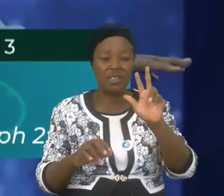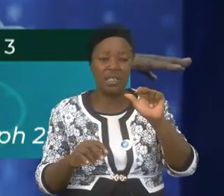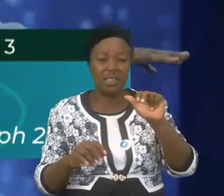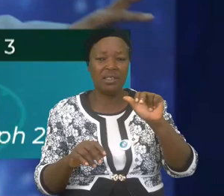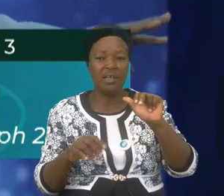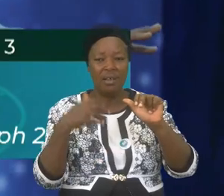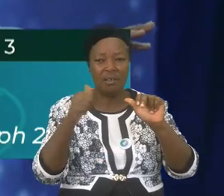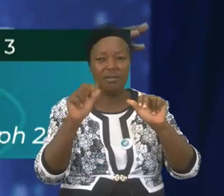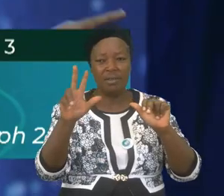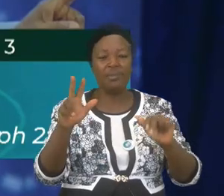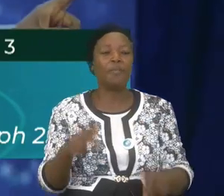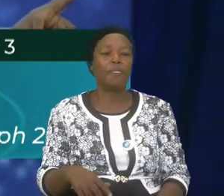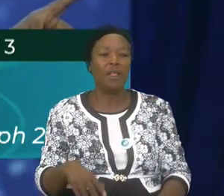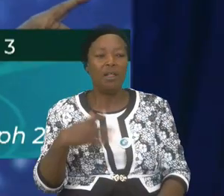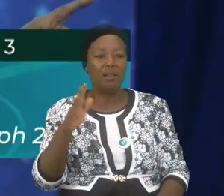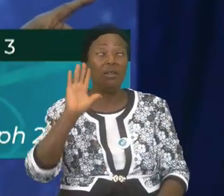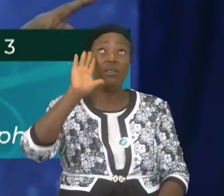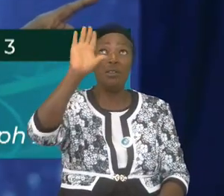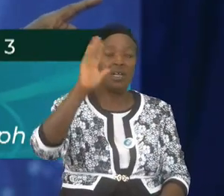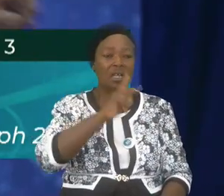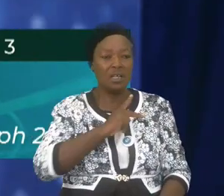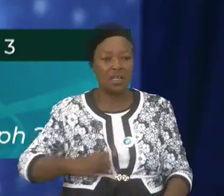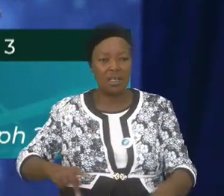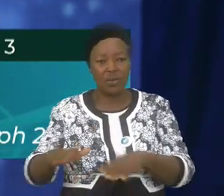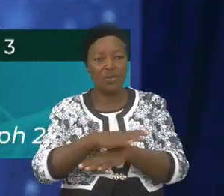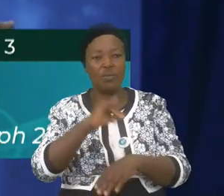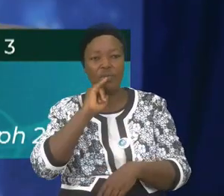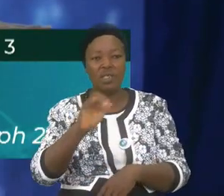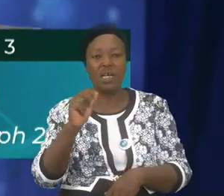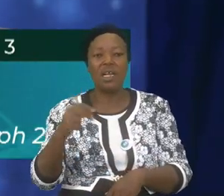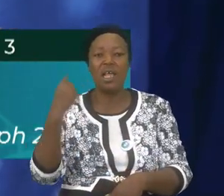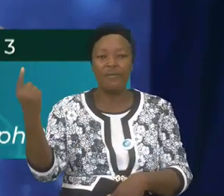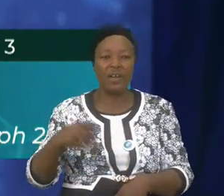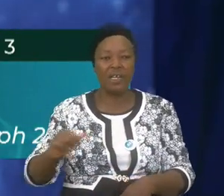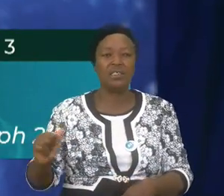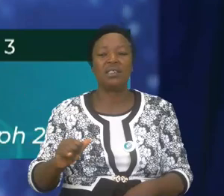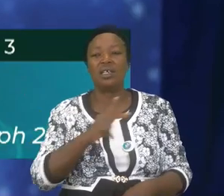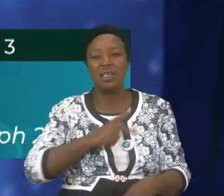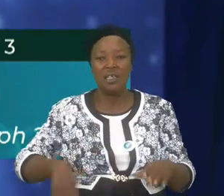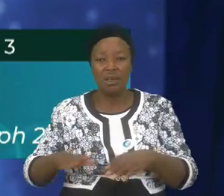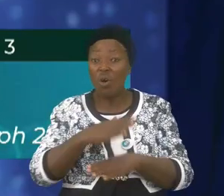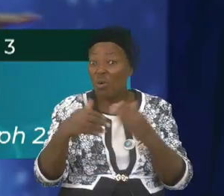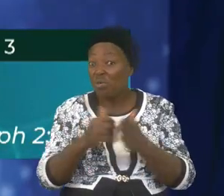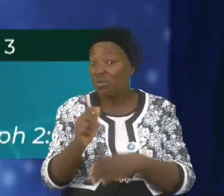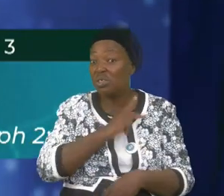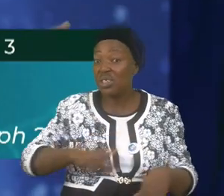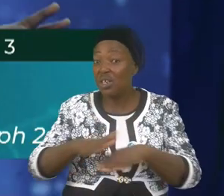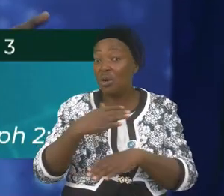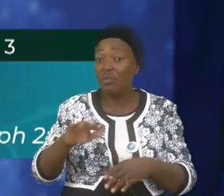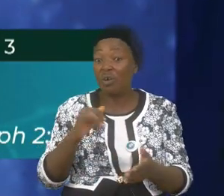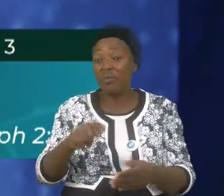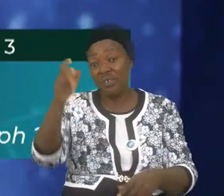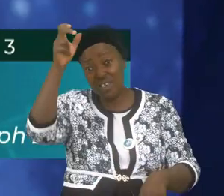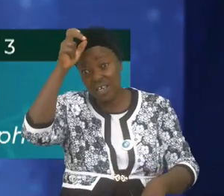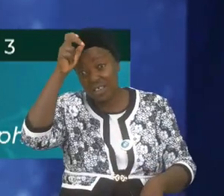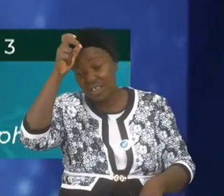other kingdoms of darkness, not everlasting. All the kingdom of disease, not everlasting. All the